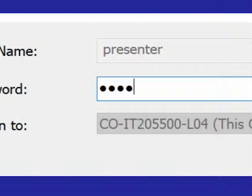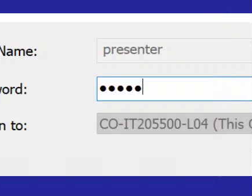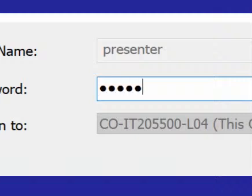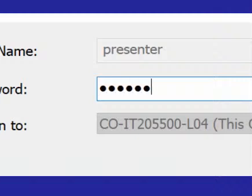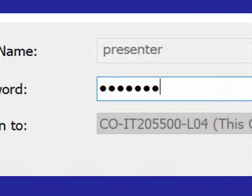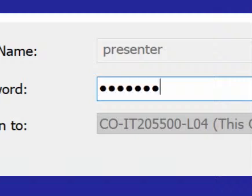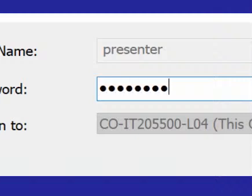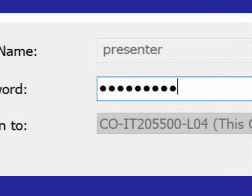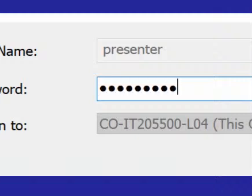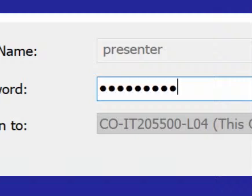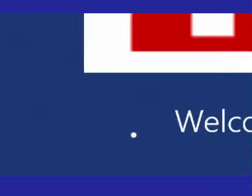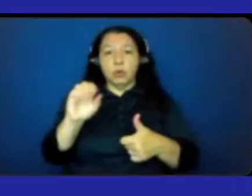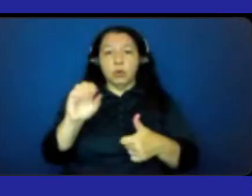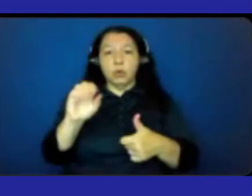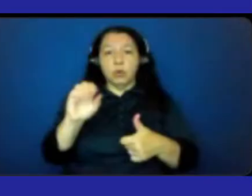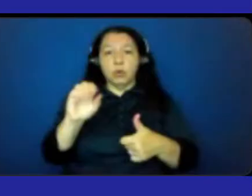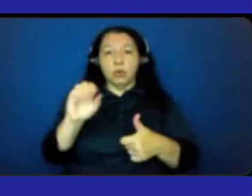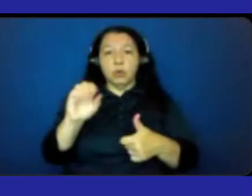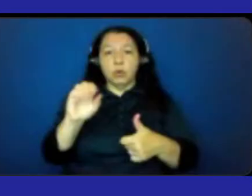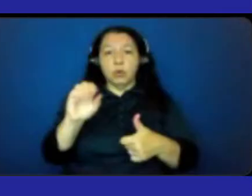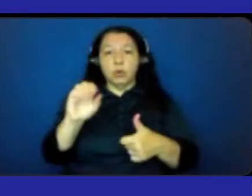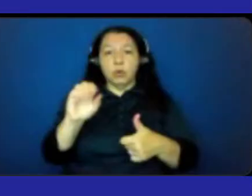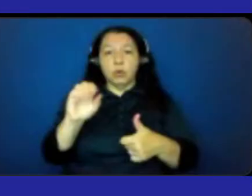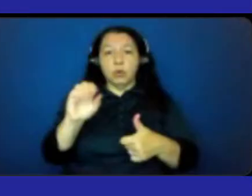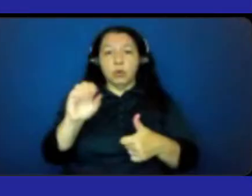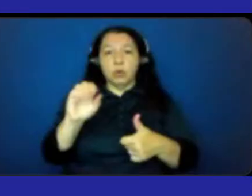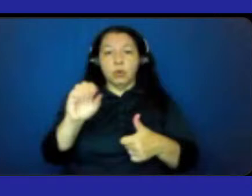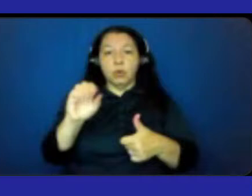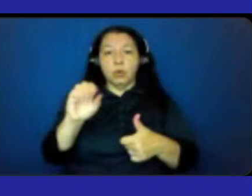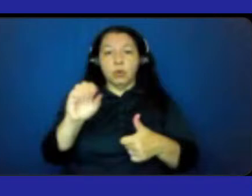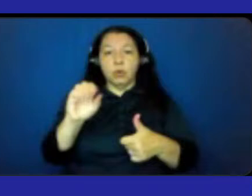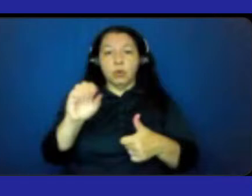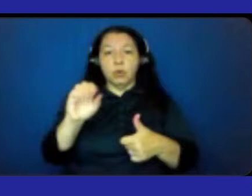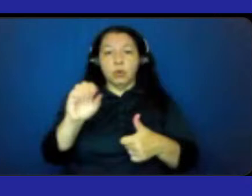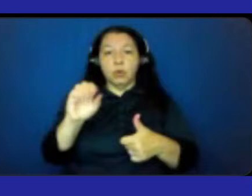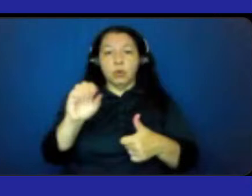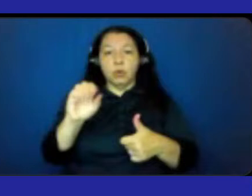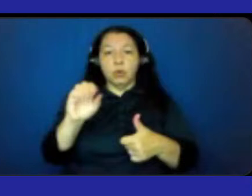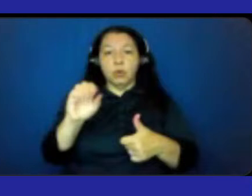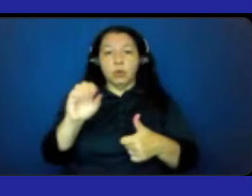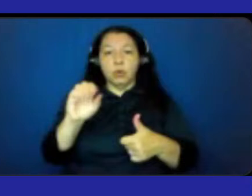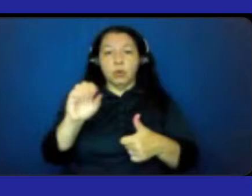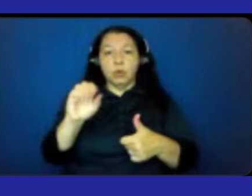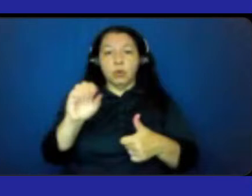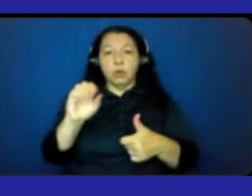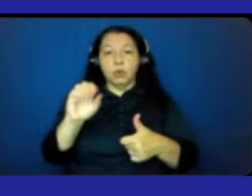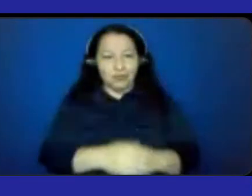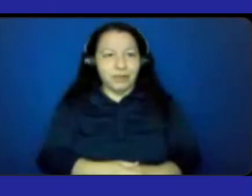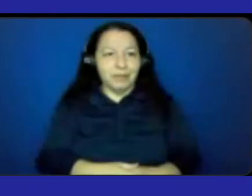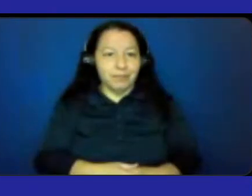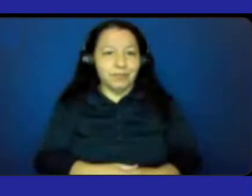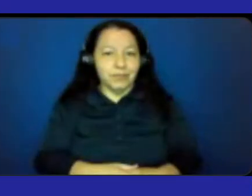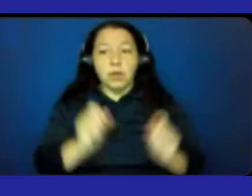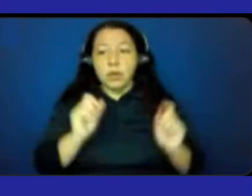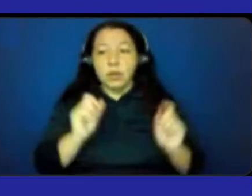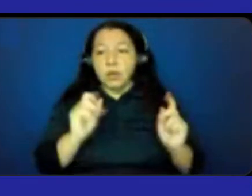Pagan? Motion carries. Thank you so much for the presentation. All right, if we can, then let's move on to